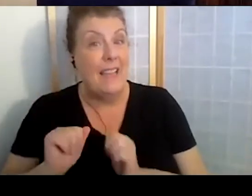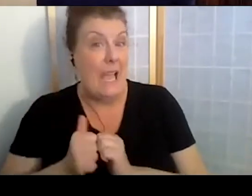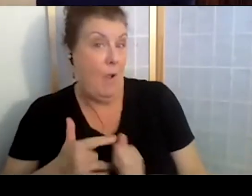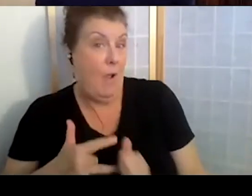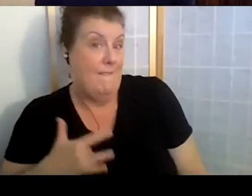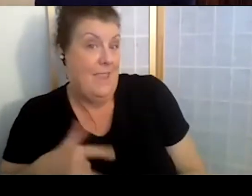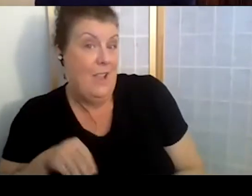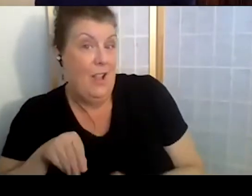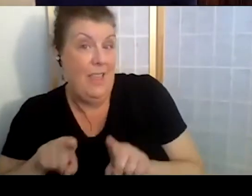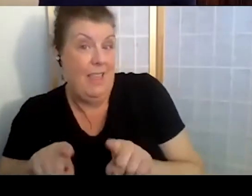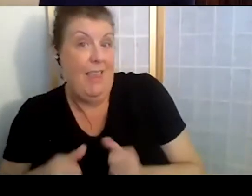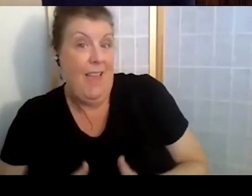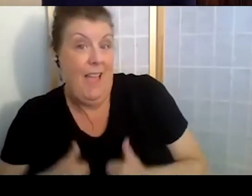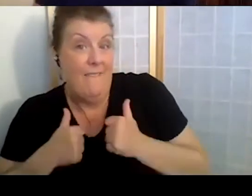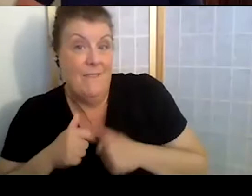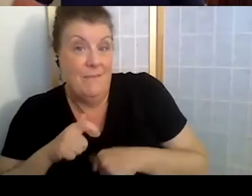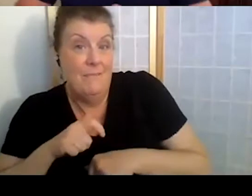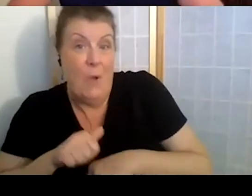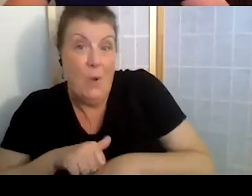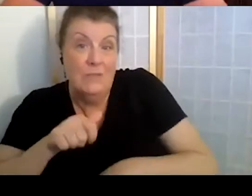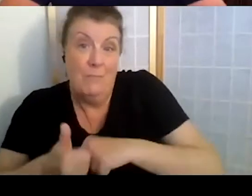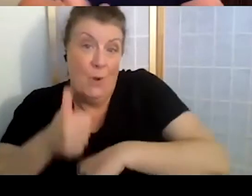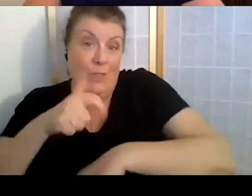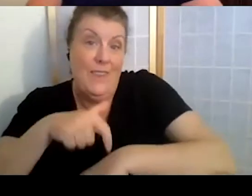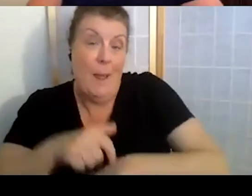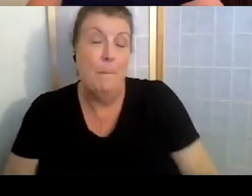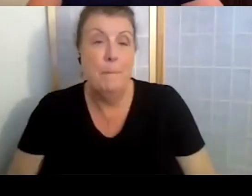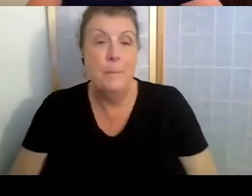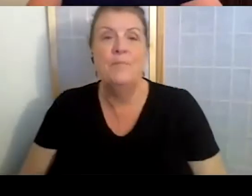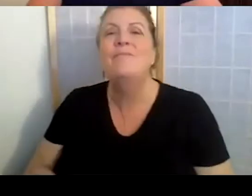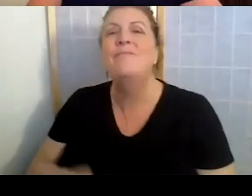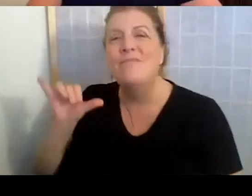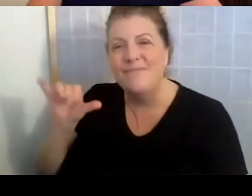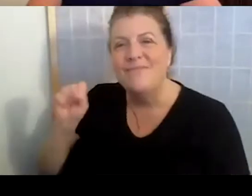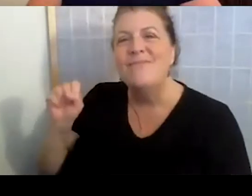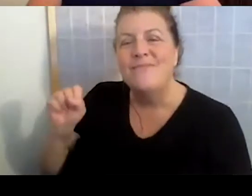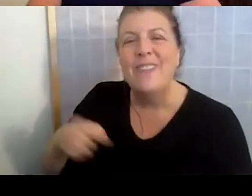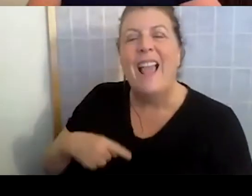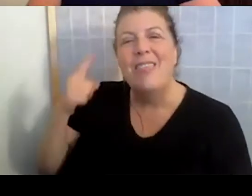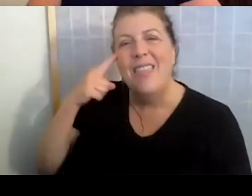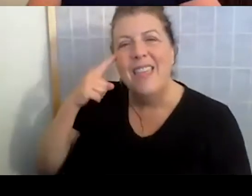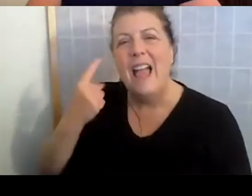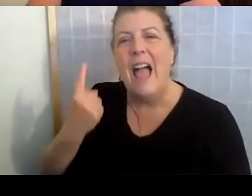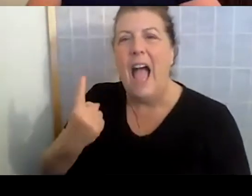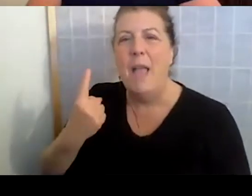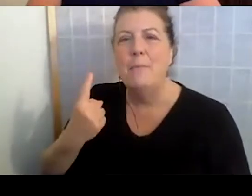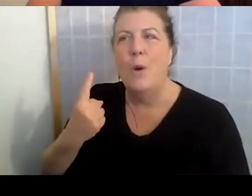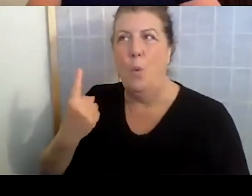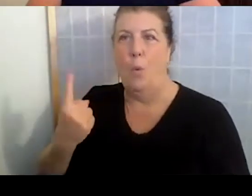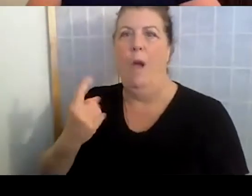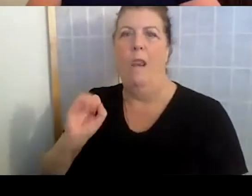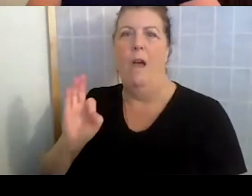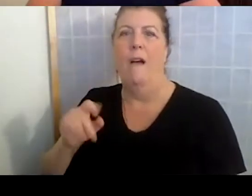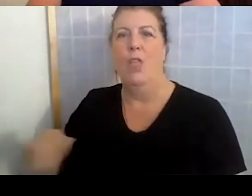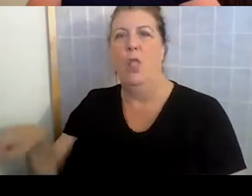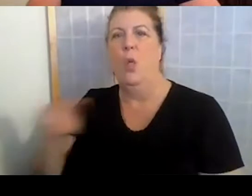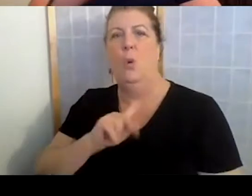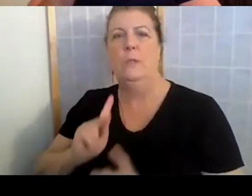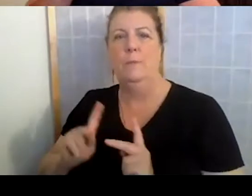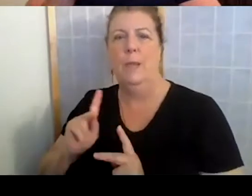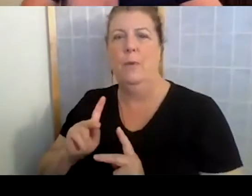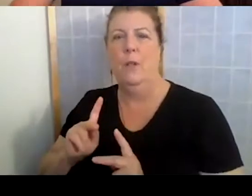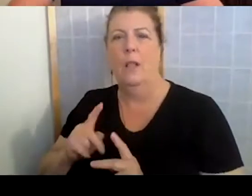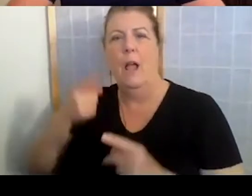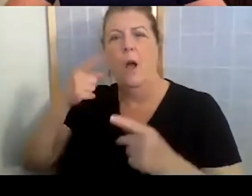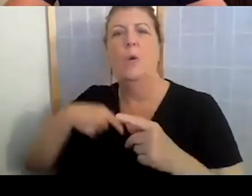in life most of the time. Yeah, I think that I'm one of those people, I agree with you, Kelvin. I think you said good